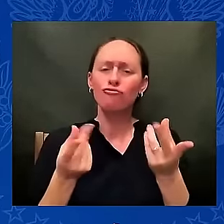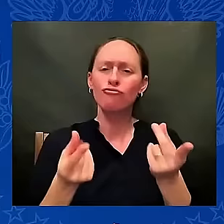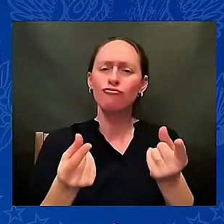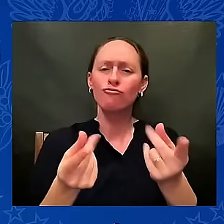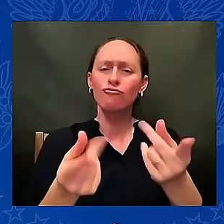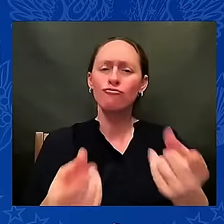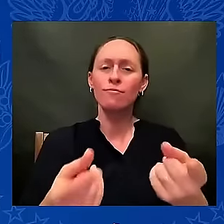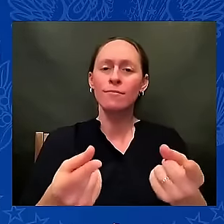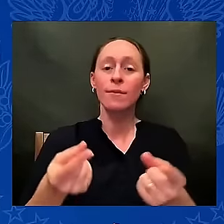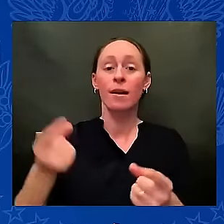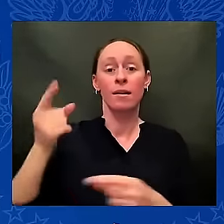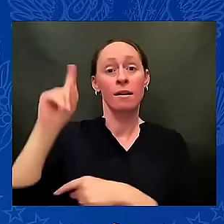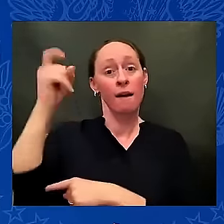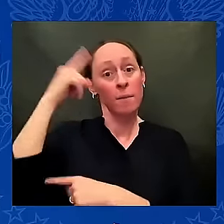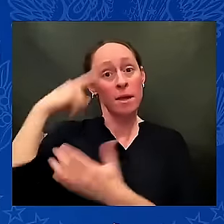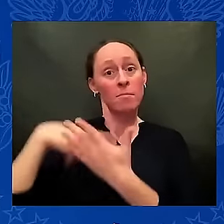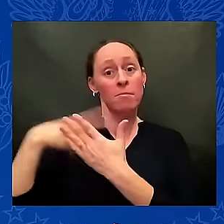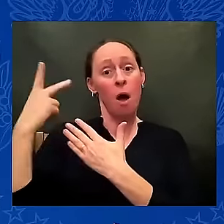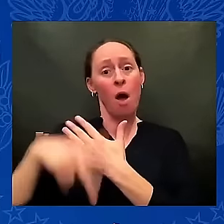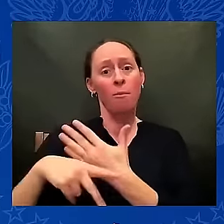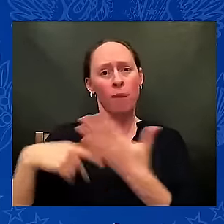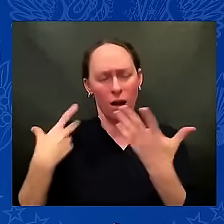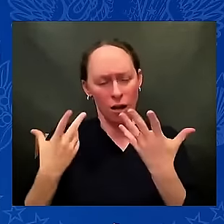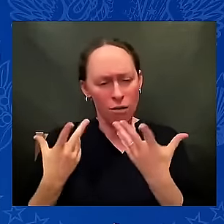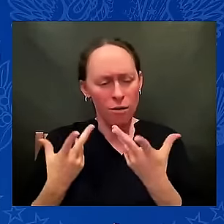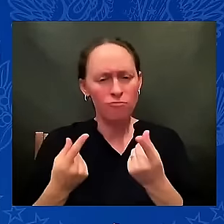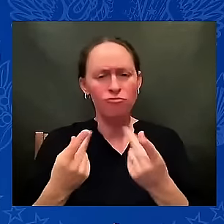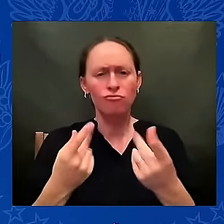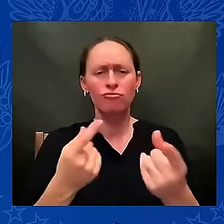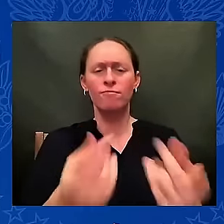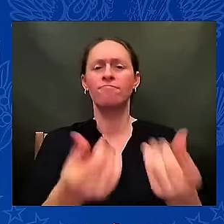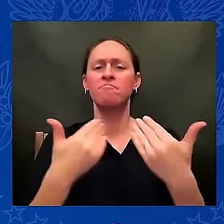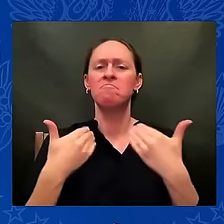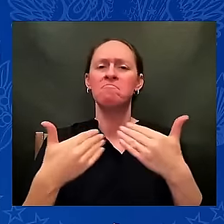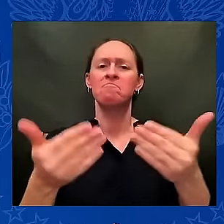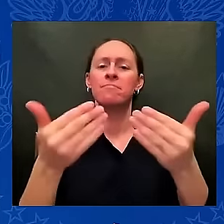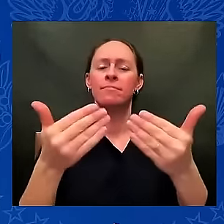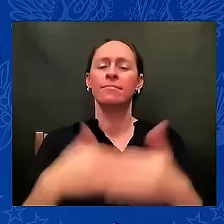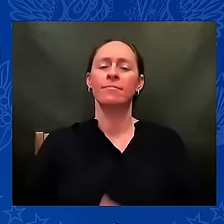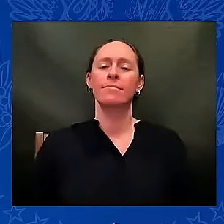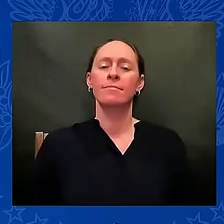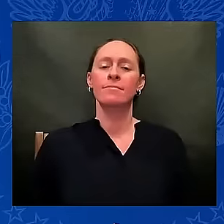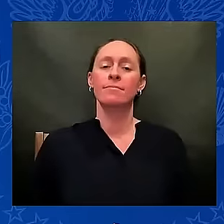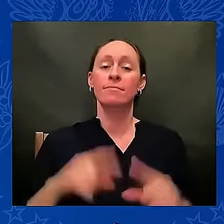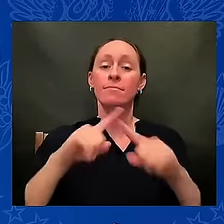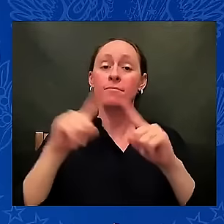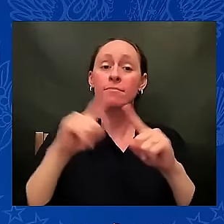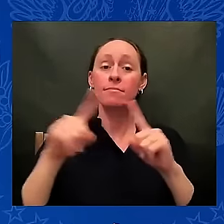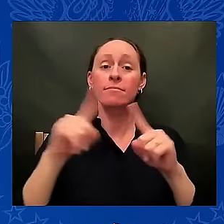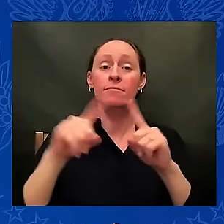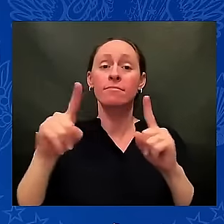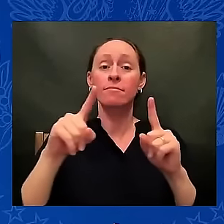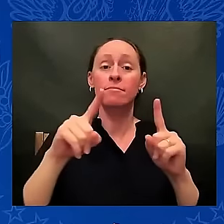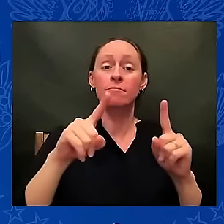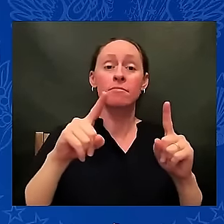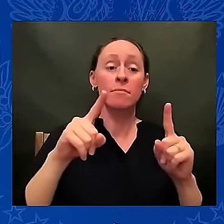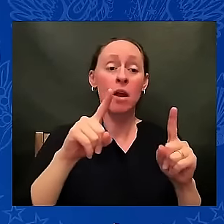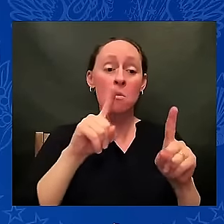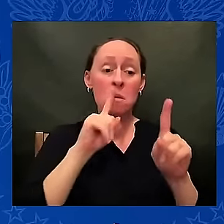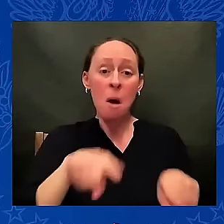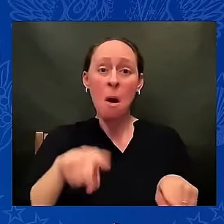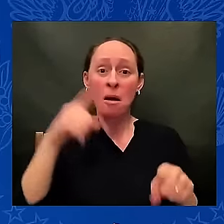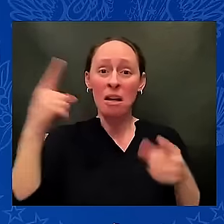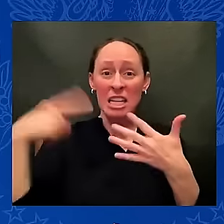reporting requirements. It's about representing your autonomy. And I might add, it's a hell of a lot more efficient when you do it,